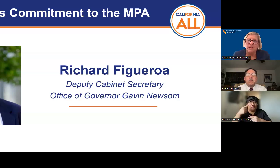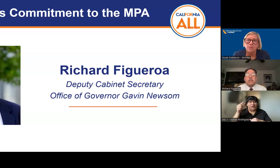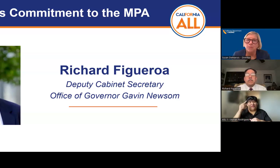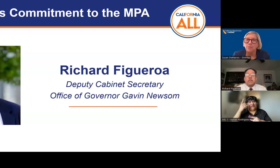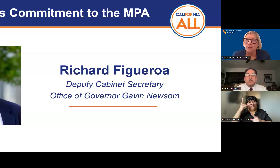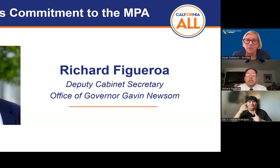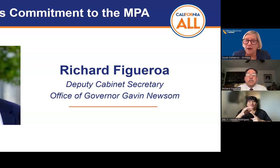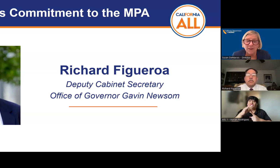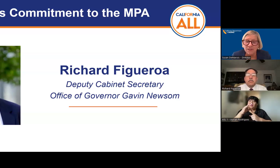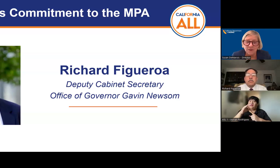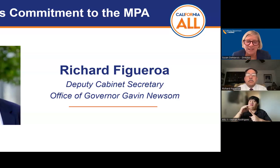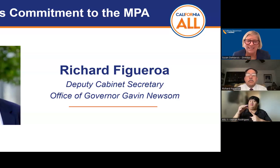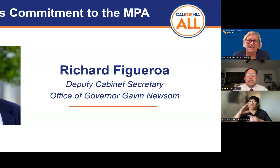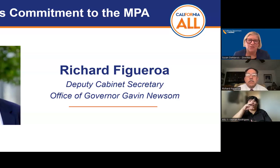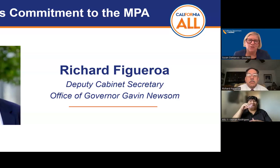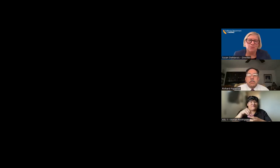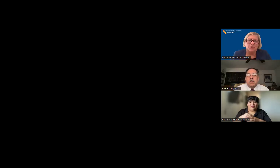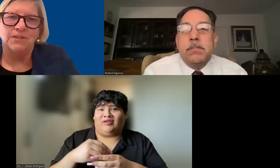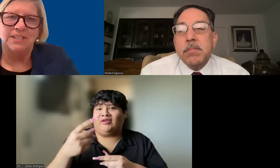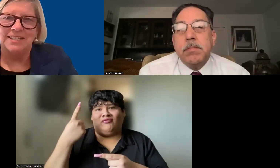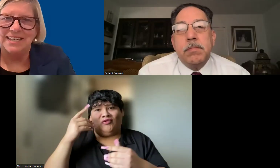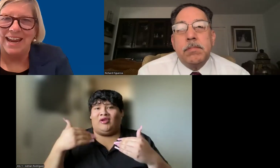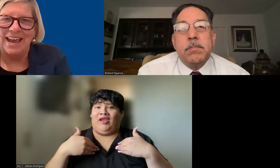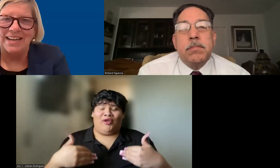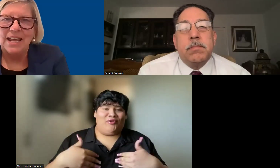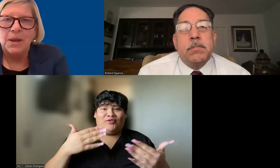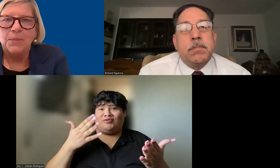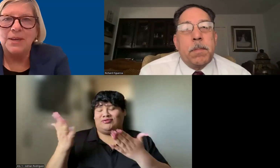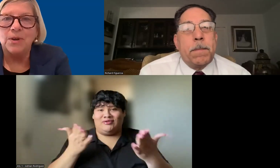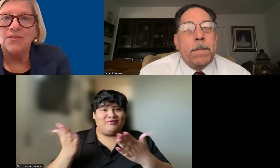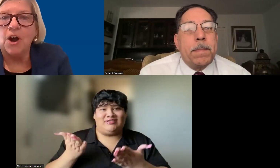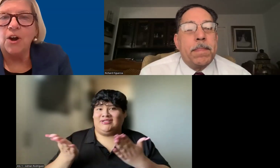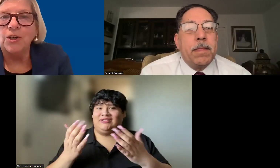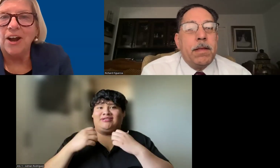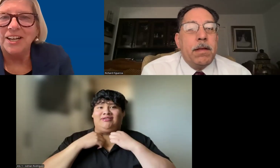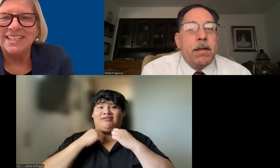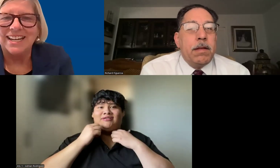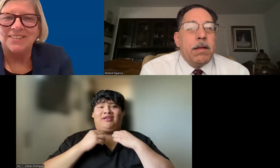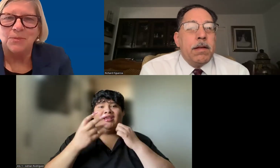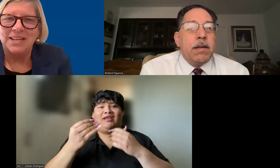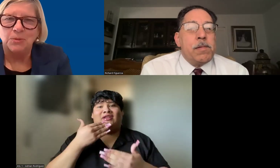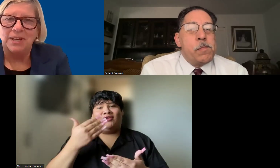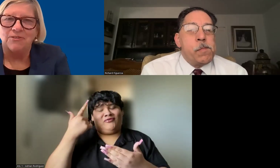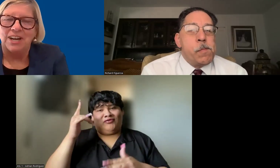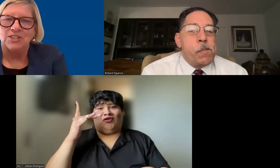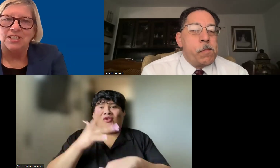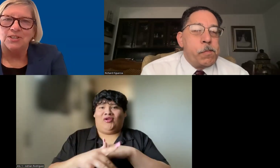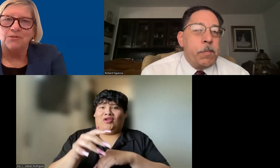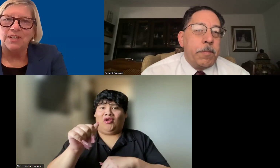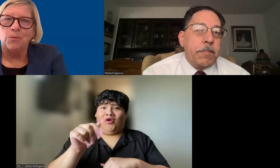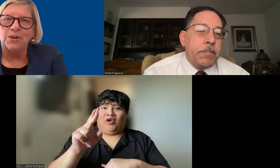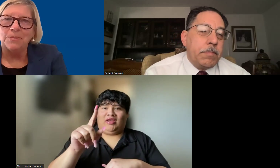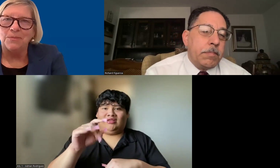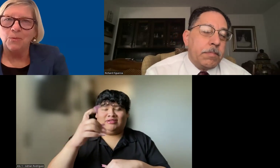of everything related to health and human services, and being one of the early architects of the master plan for aging.